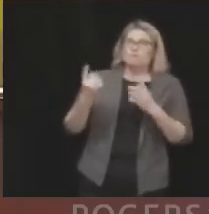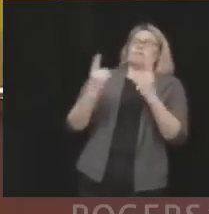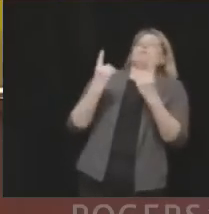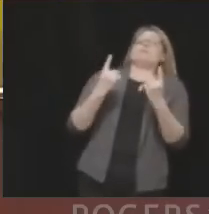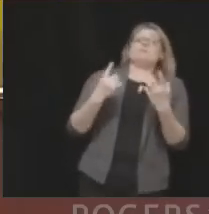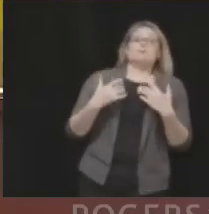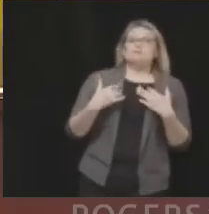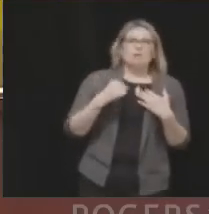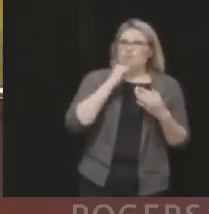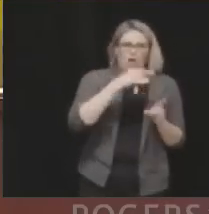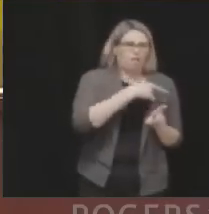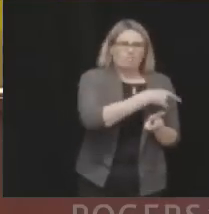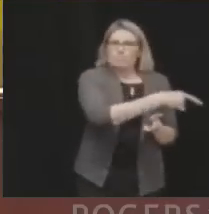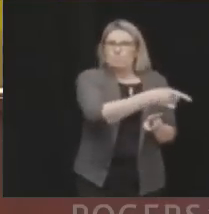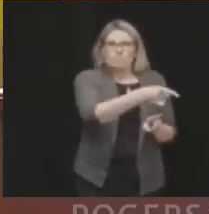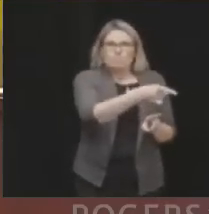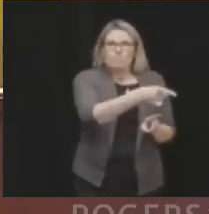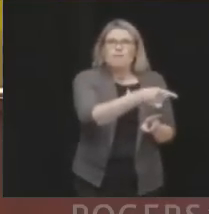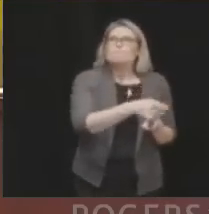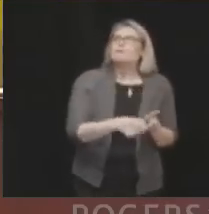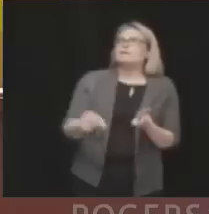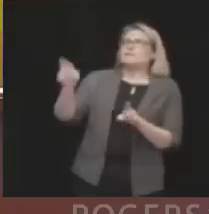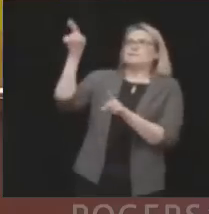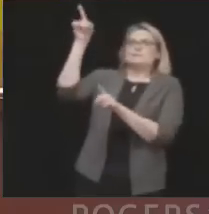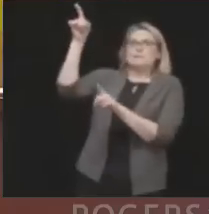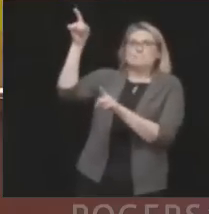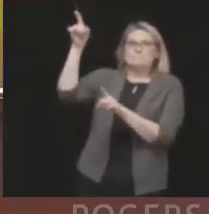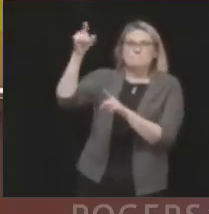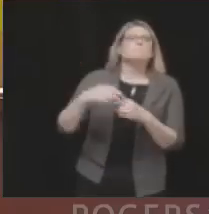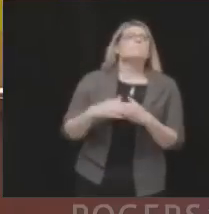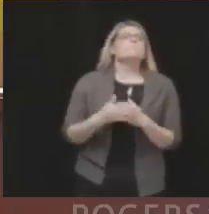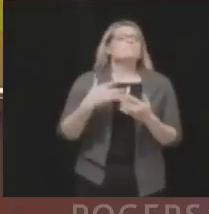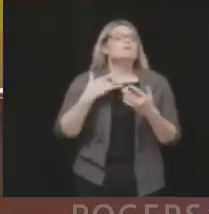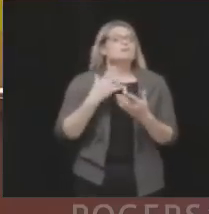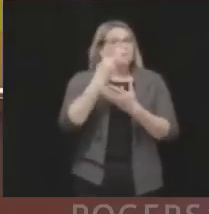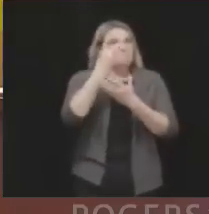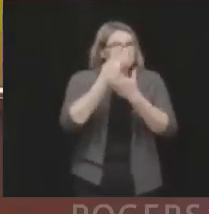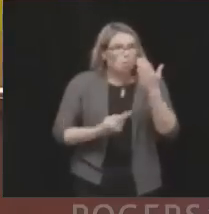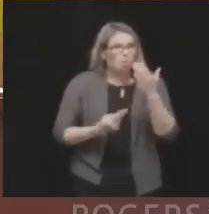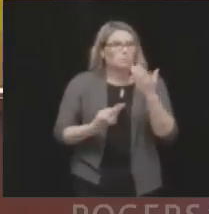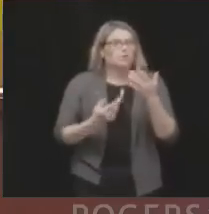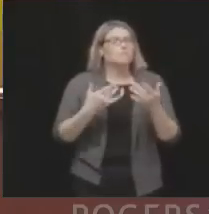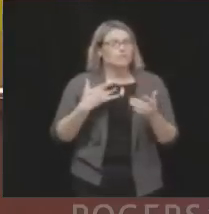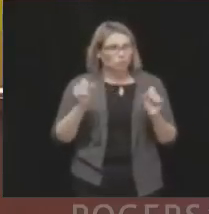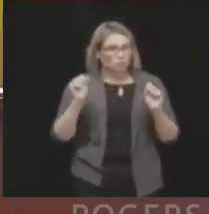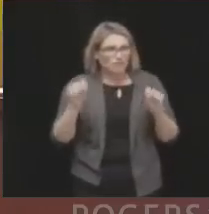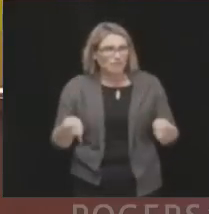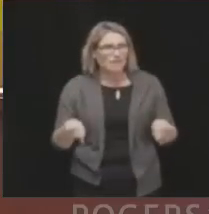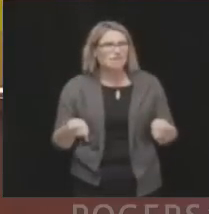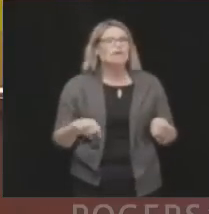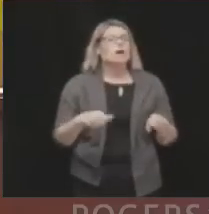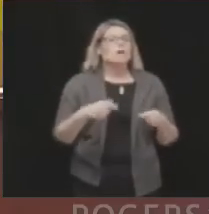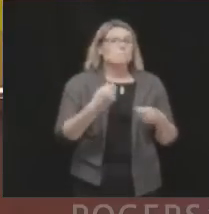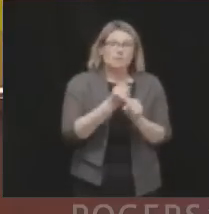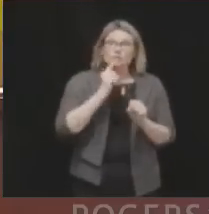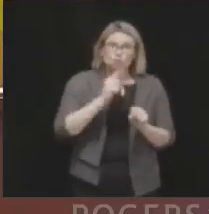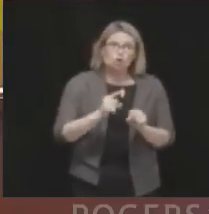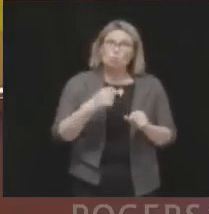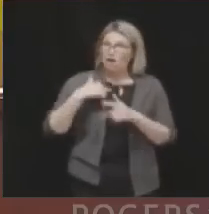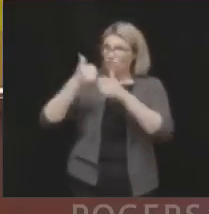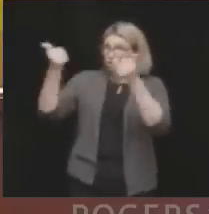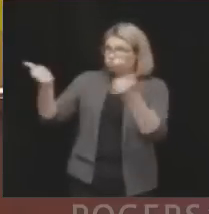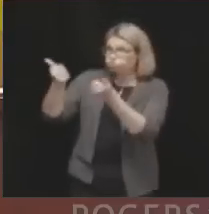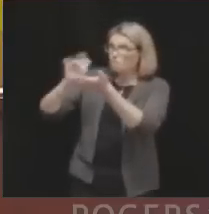not aware of any. And we can ensure that our citizens, especially, you know, those in a